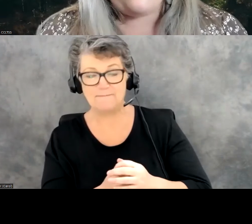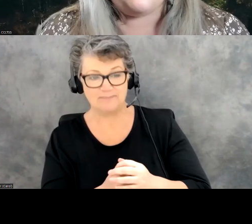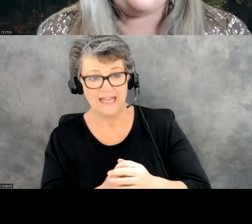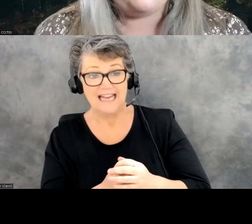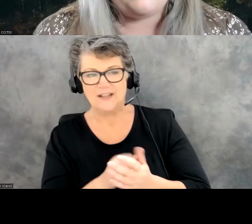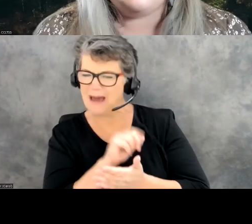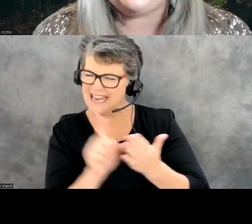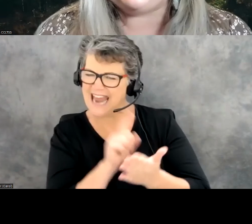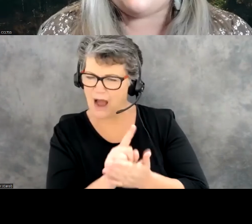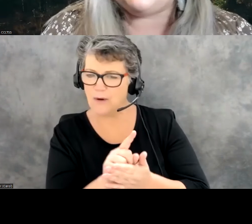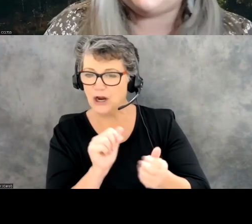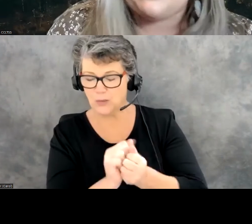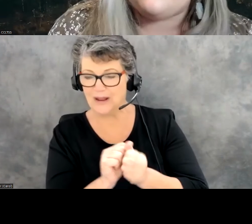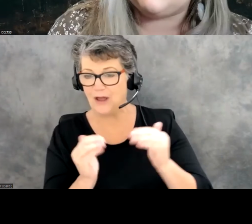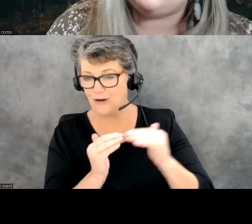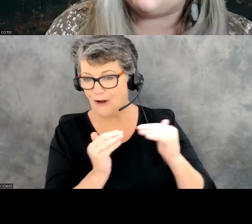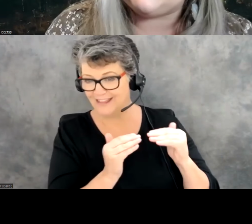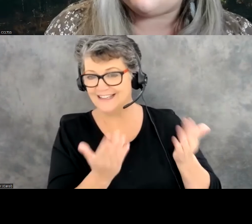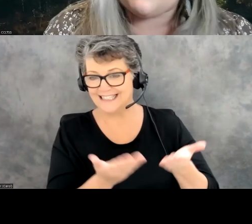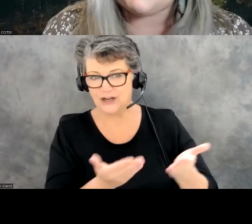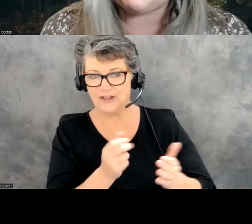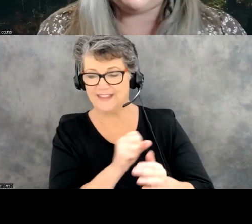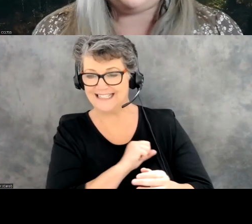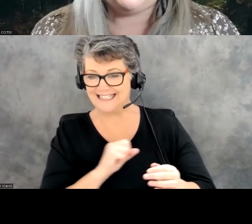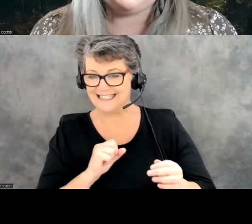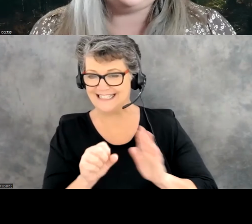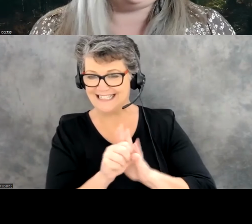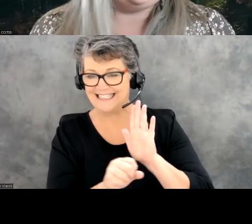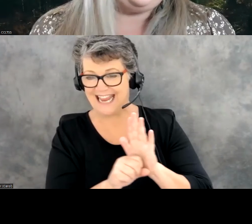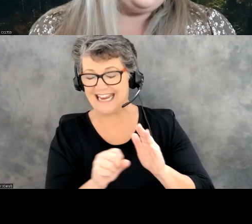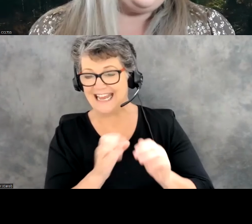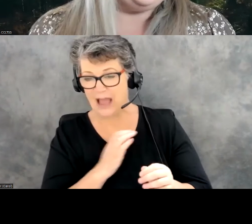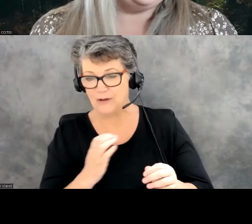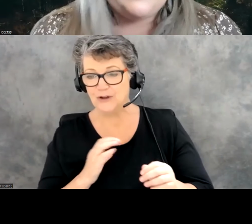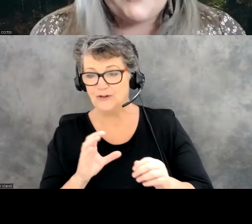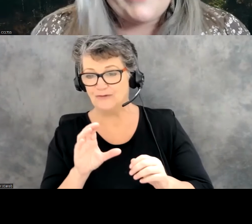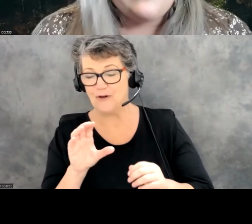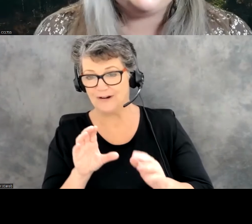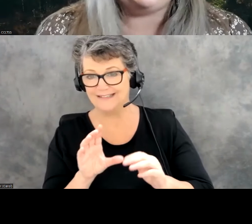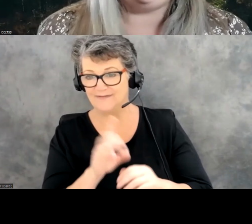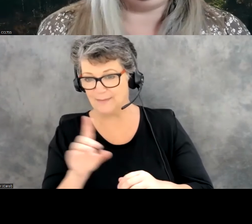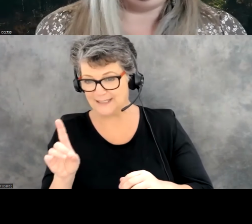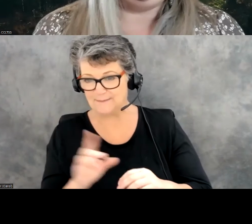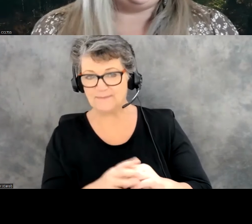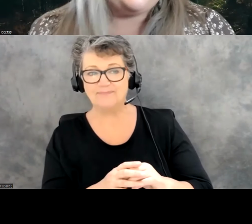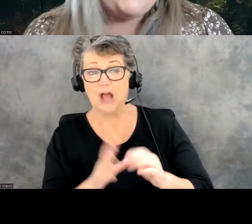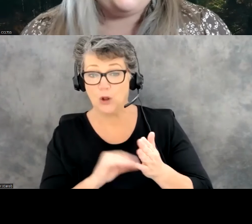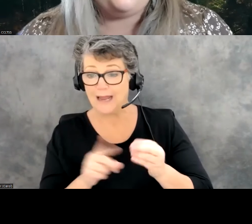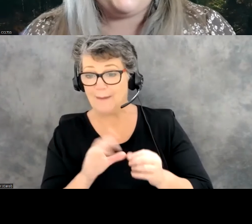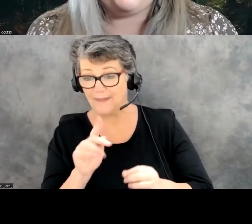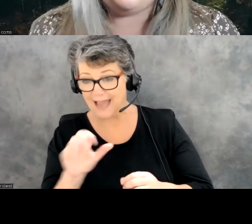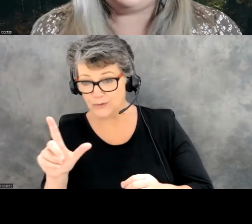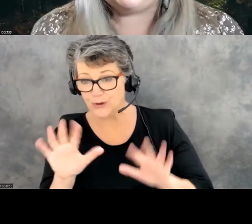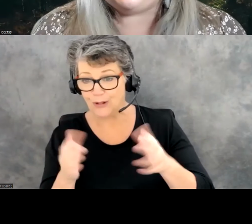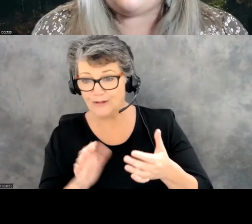about an hour with our colleagues at the State Council for Developmental Disabilities, learning about the council, learning about